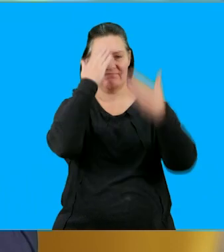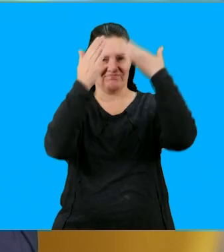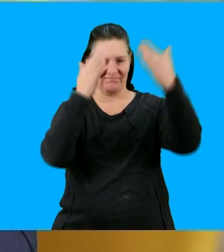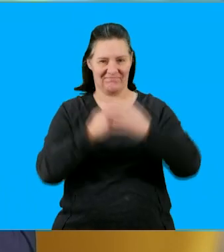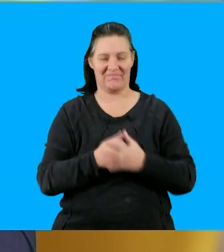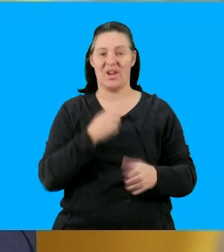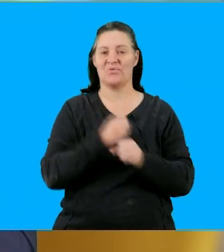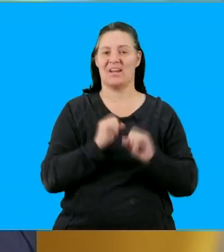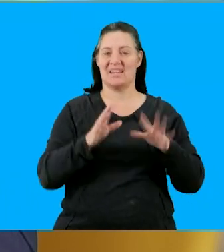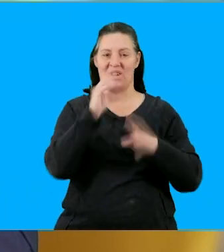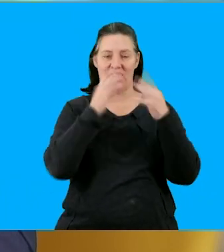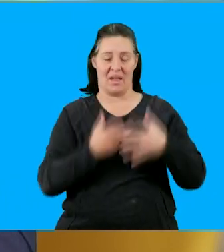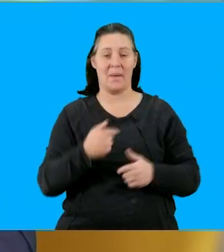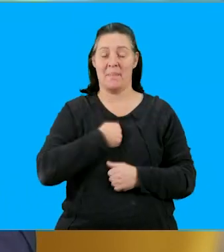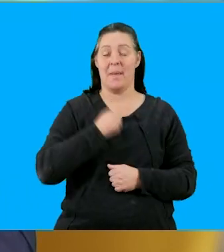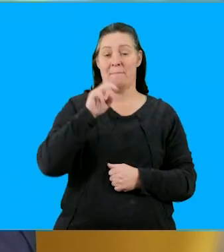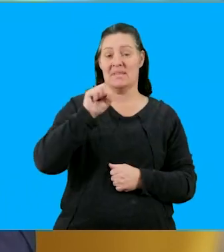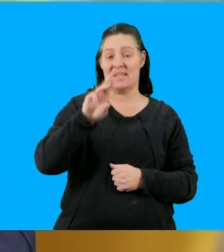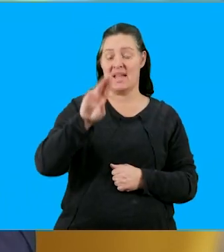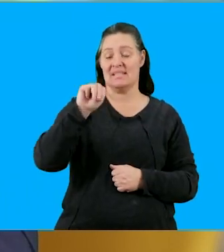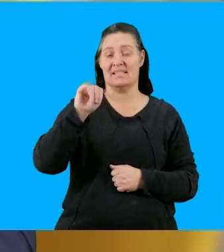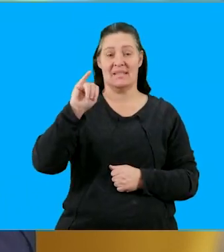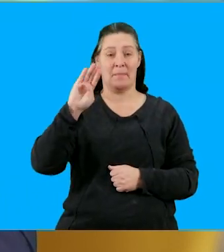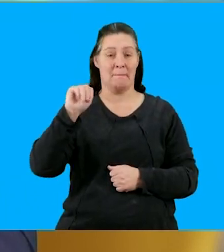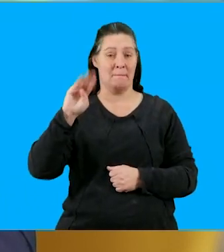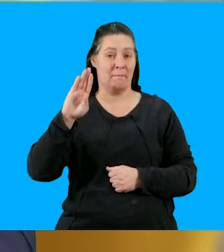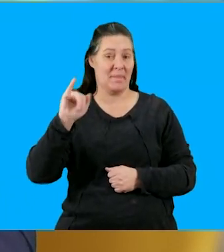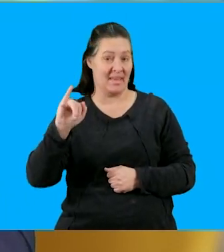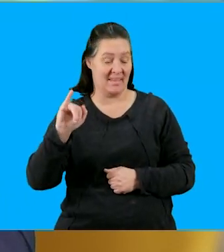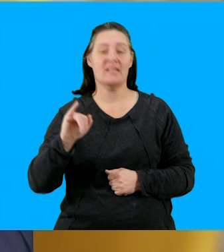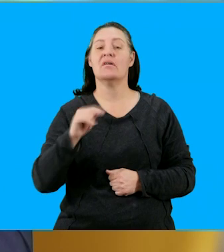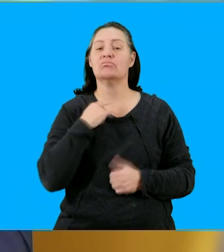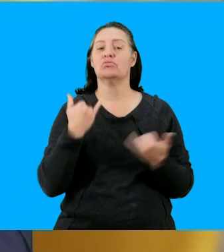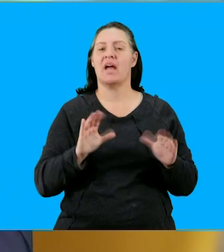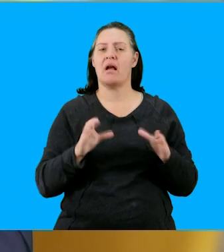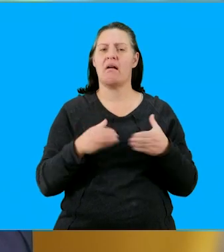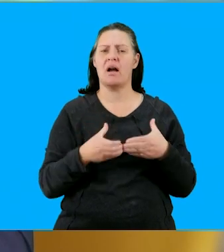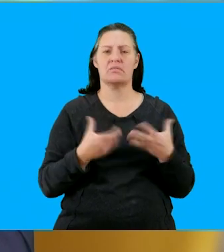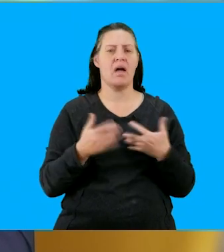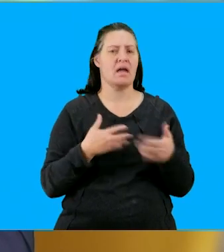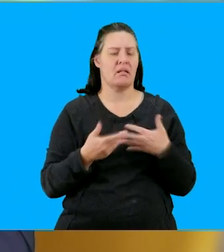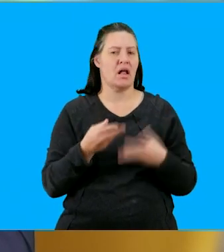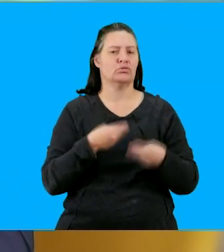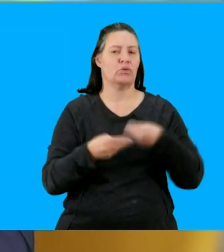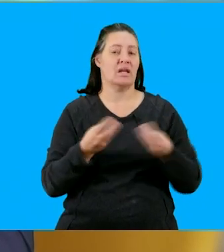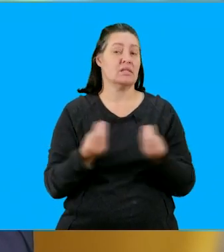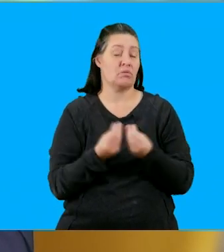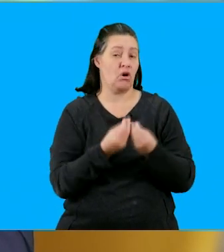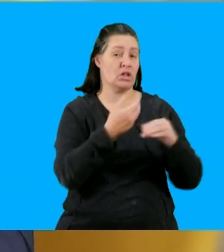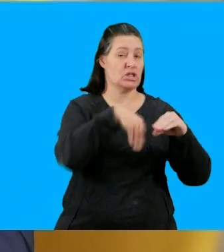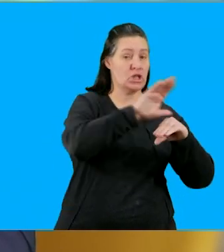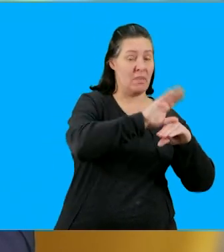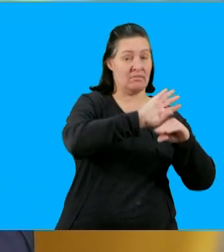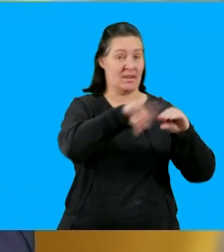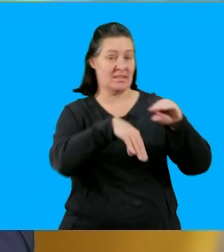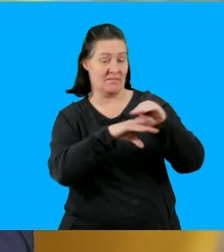Greetings, Cretan learners. My name is Mr. Simbi and welcome to today's class. In today's class, I'm dealing with trading stock surplus, trading